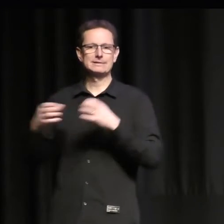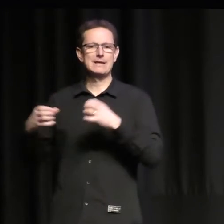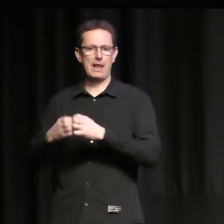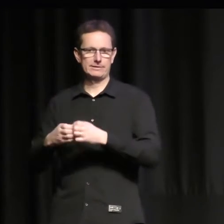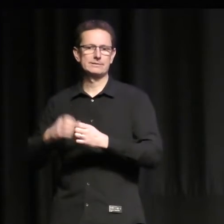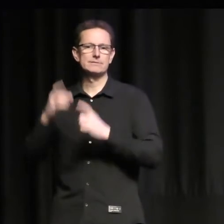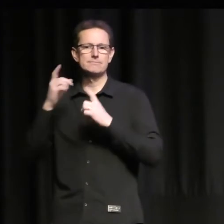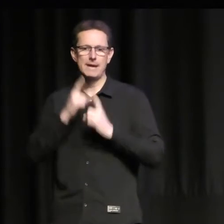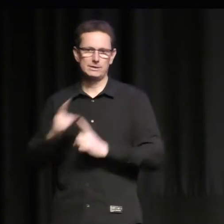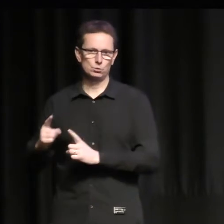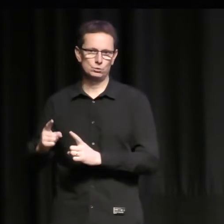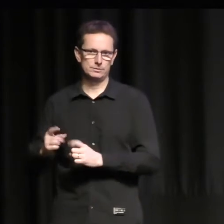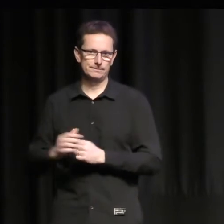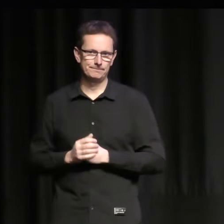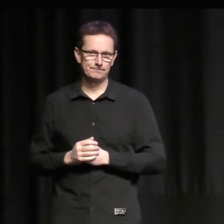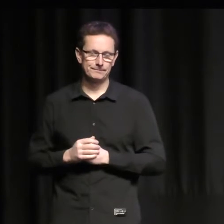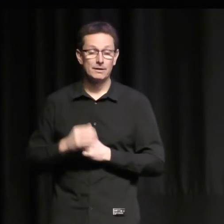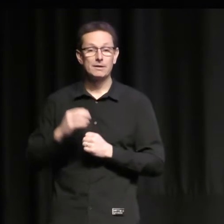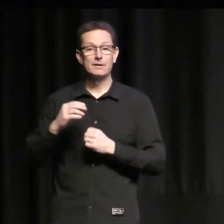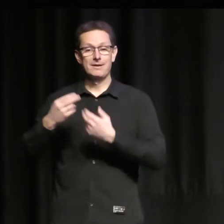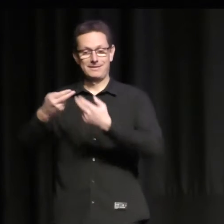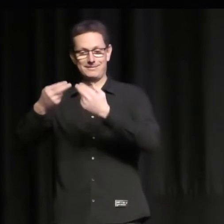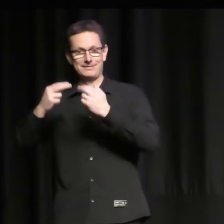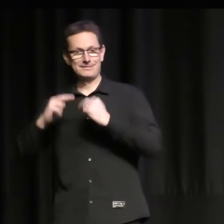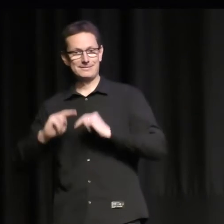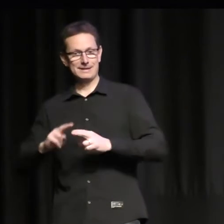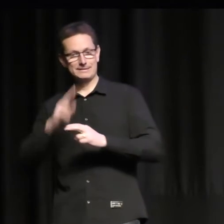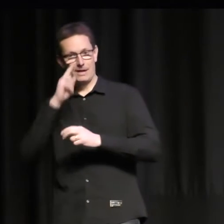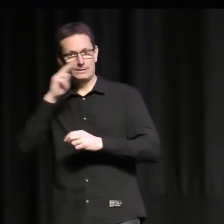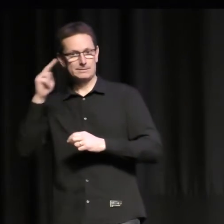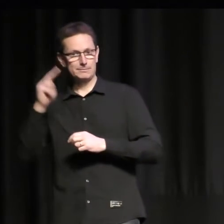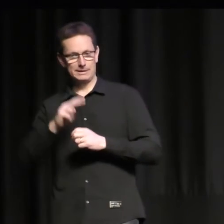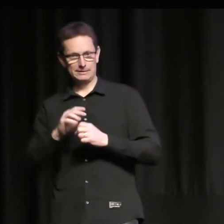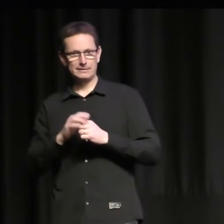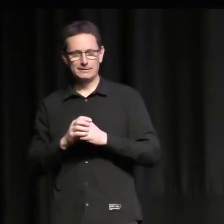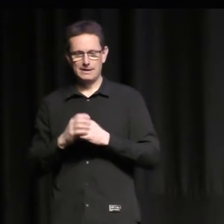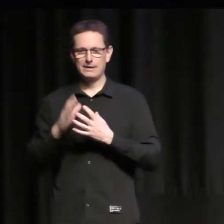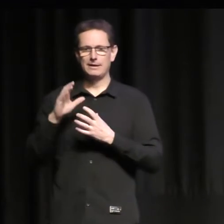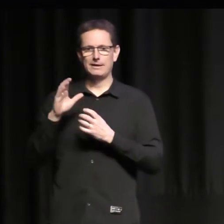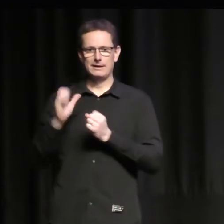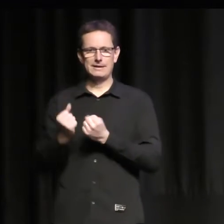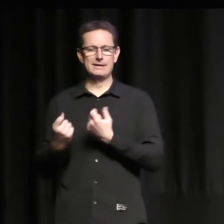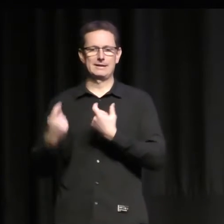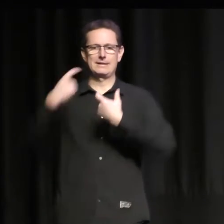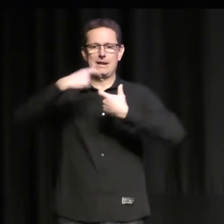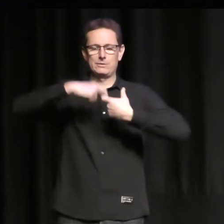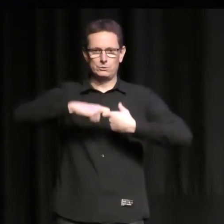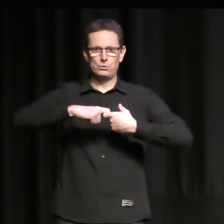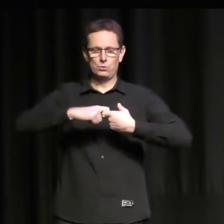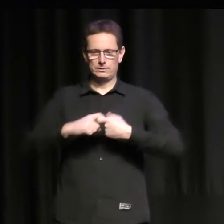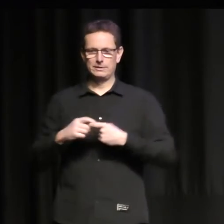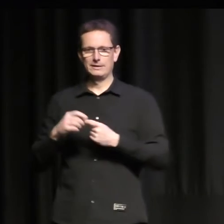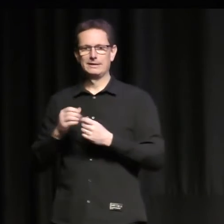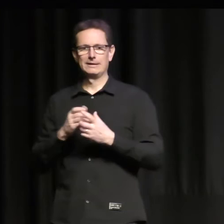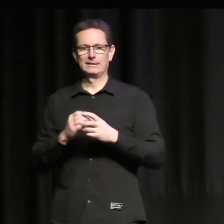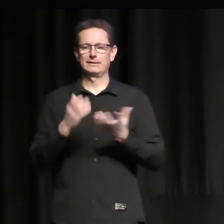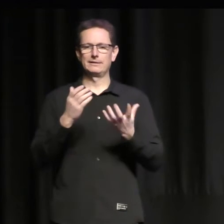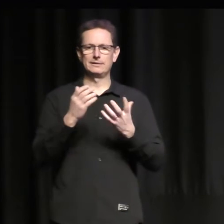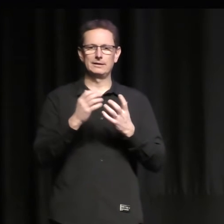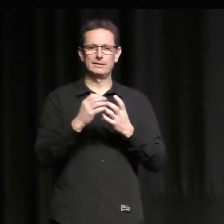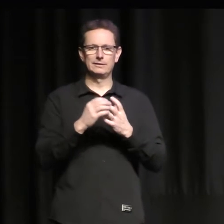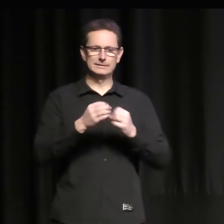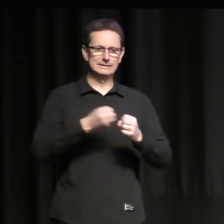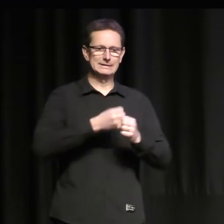The next aspect that I want to emphasize is the distinctive relations of distribution that the precariat have to accept.